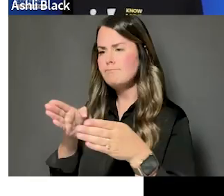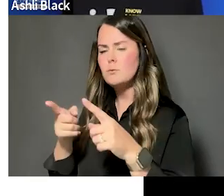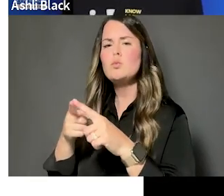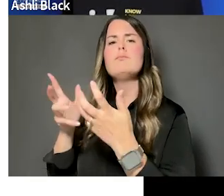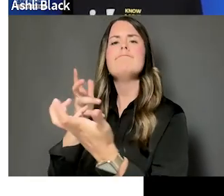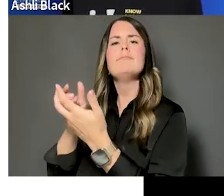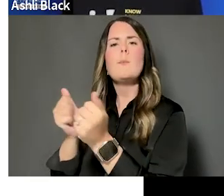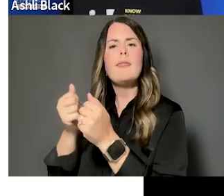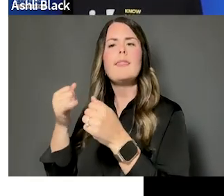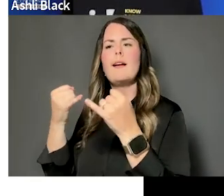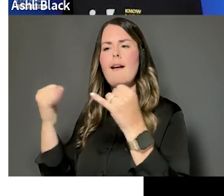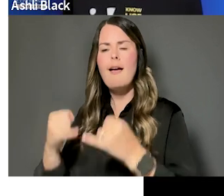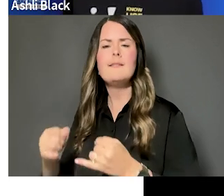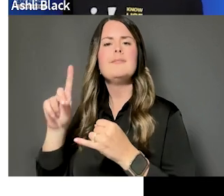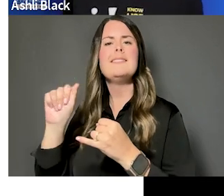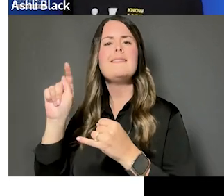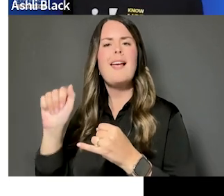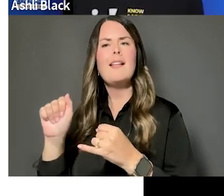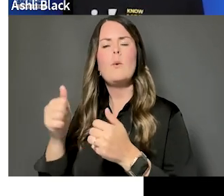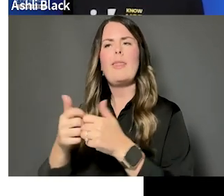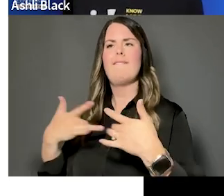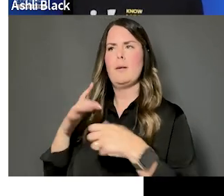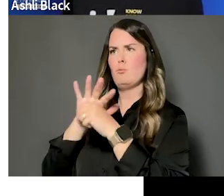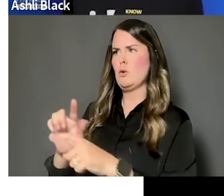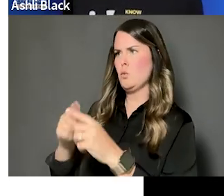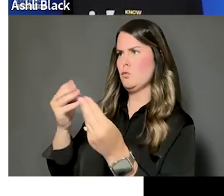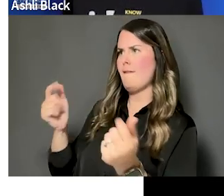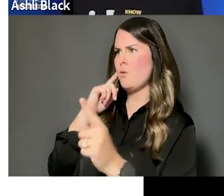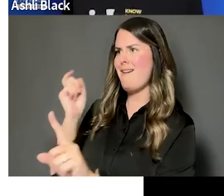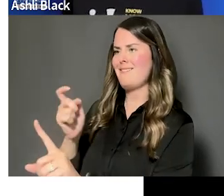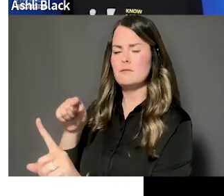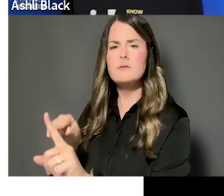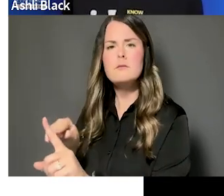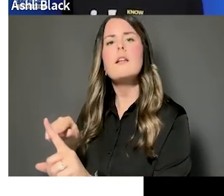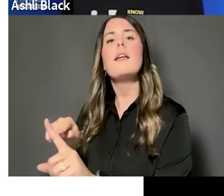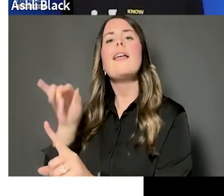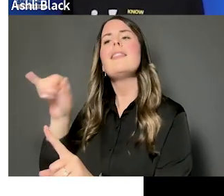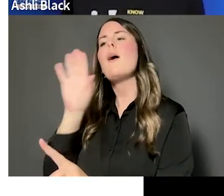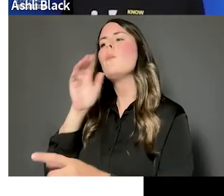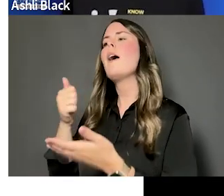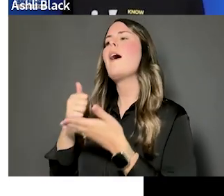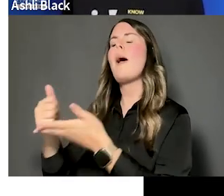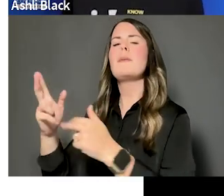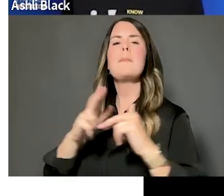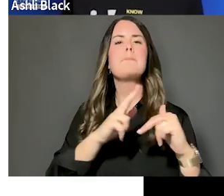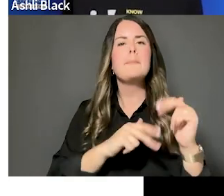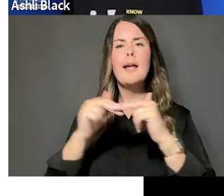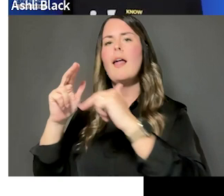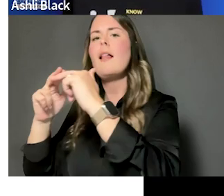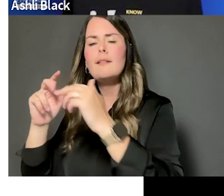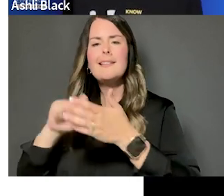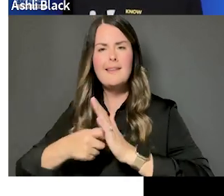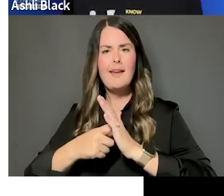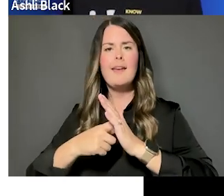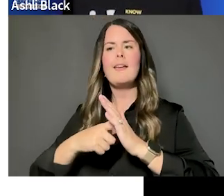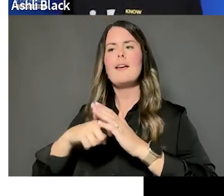focus shifts to fitting lines with data without the same pressure to solve for x. This lets students build on their Unit 2 understanding